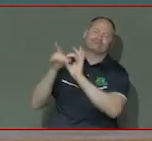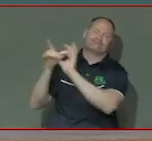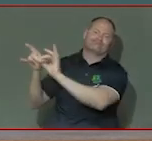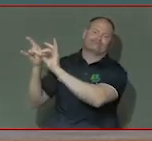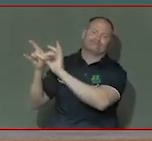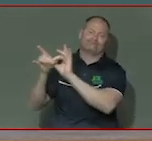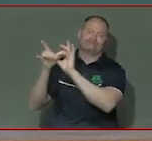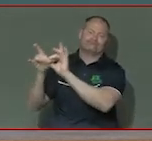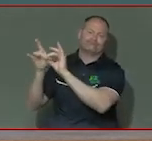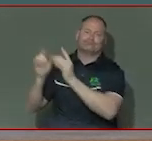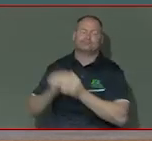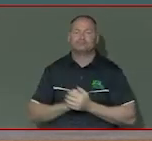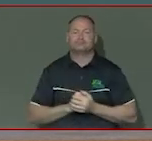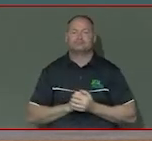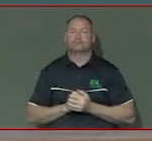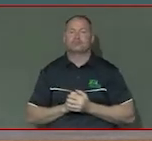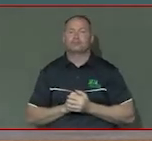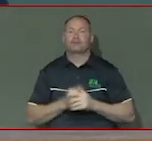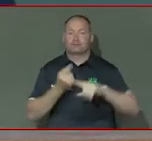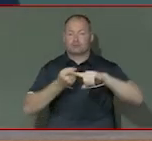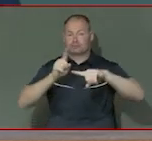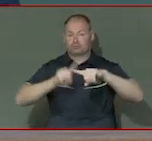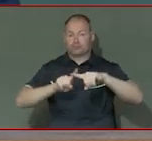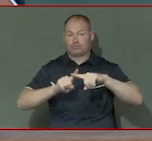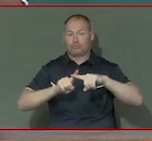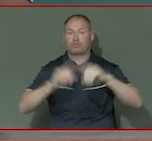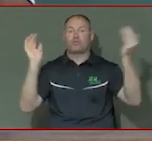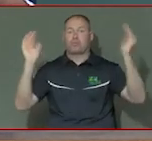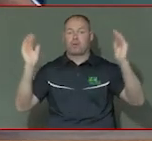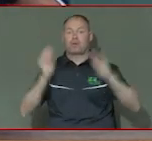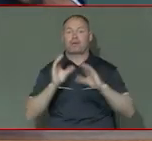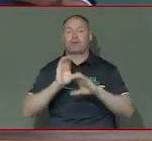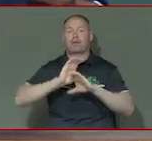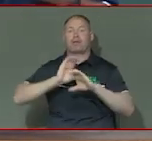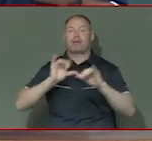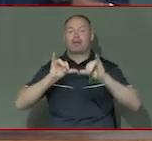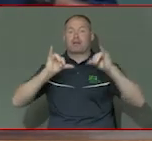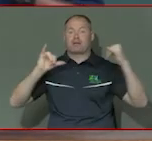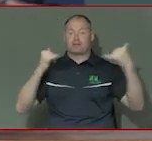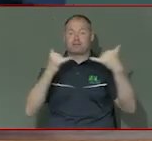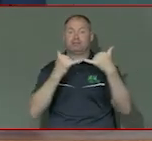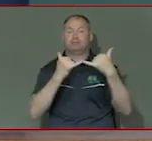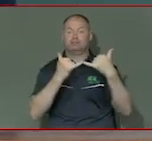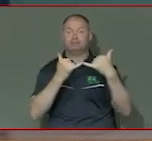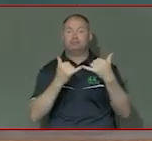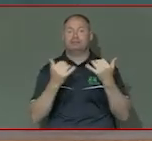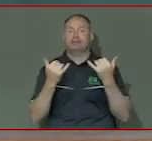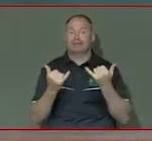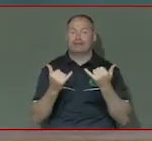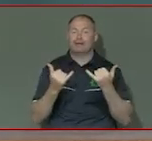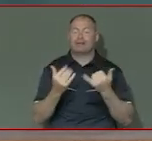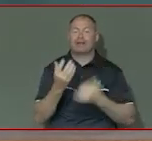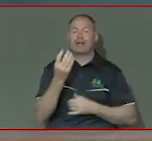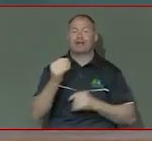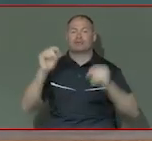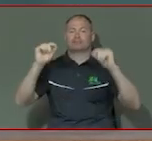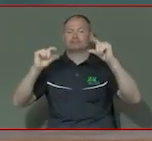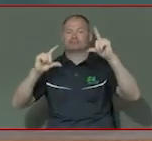So, if a company, if the company has a debt equity ratio